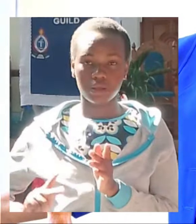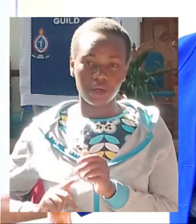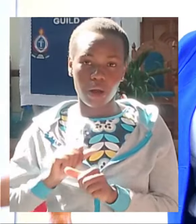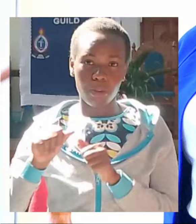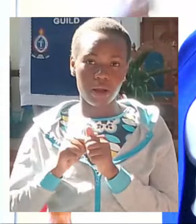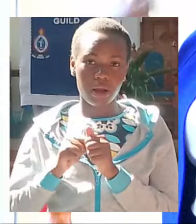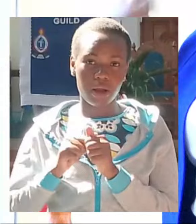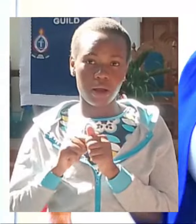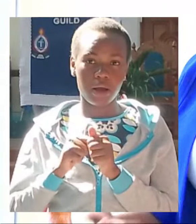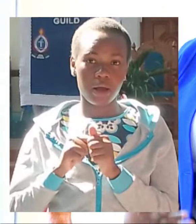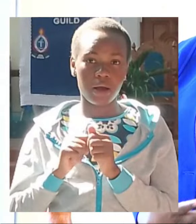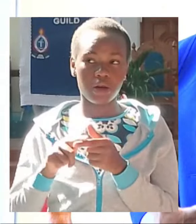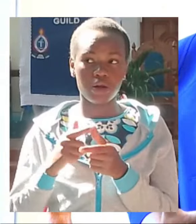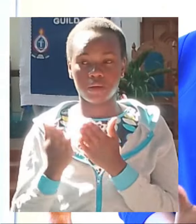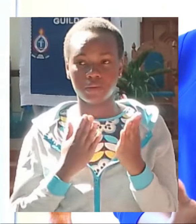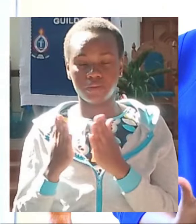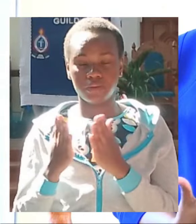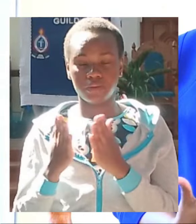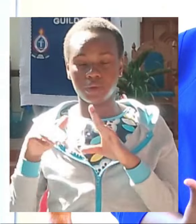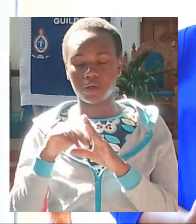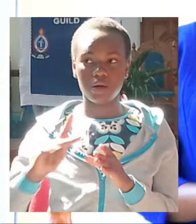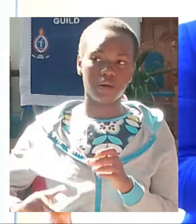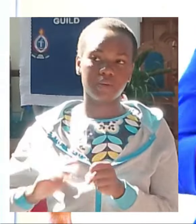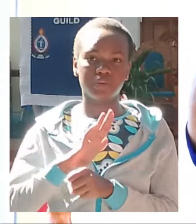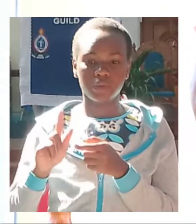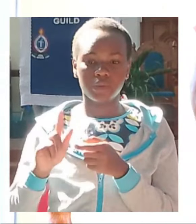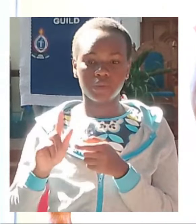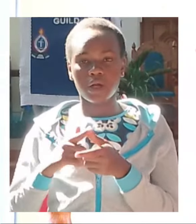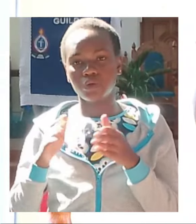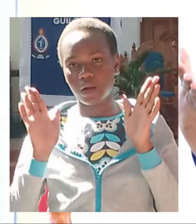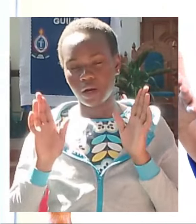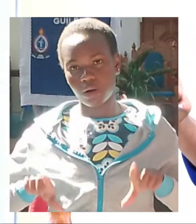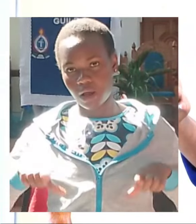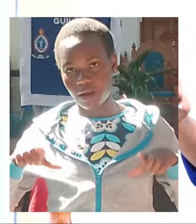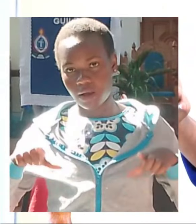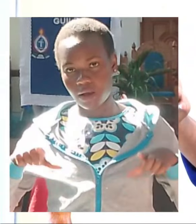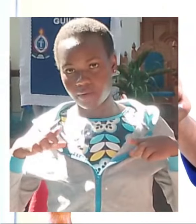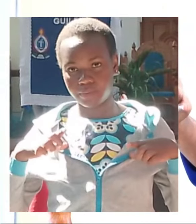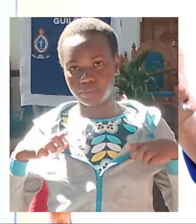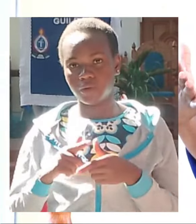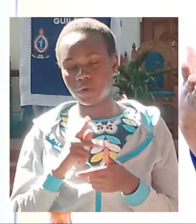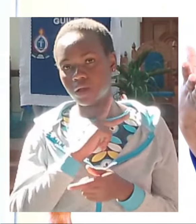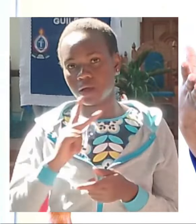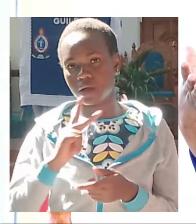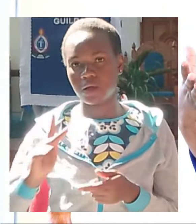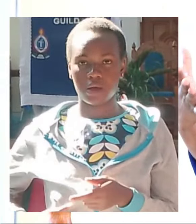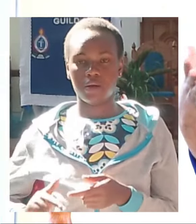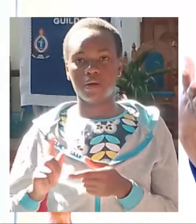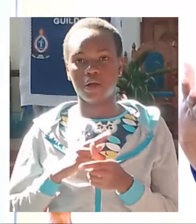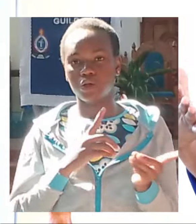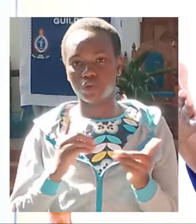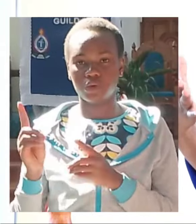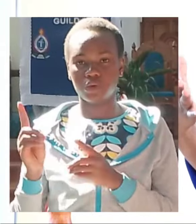about being a servant in that kingdom. Surrendering your life for the king and